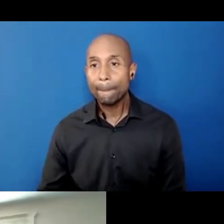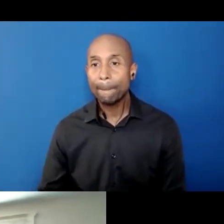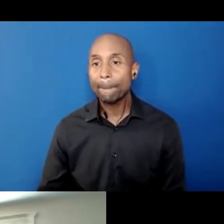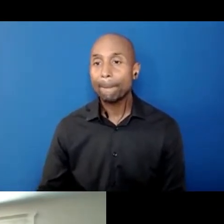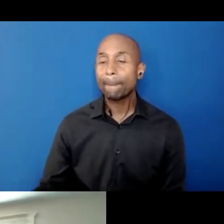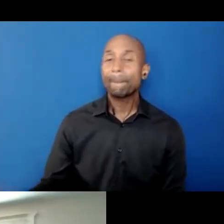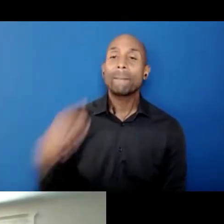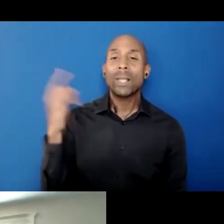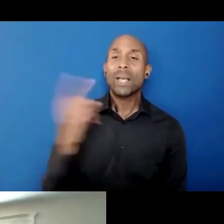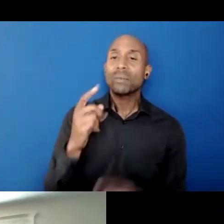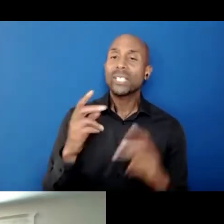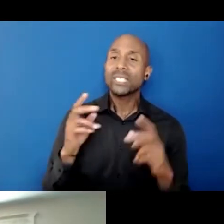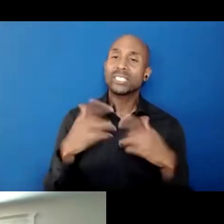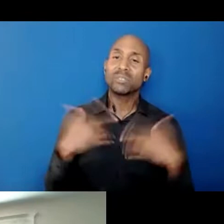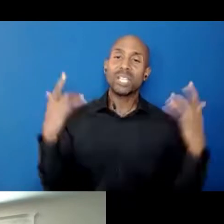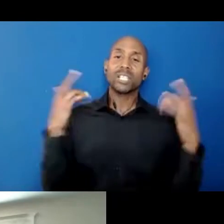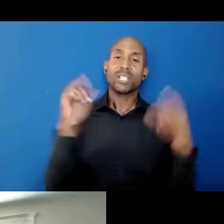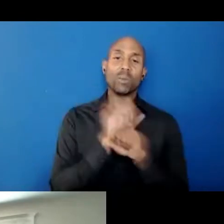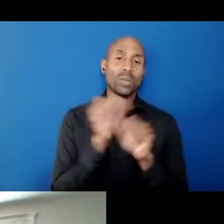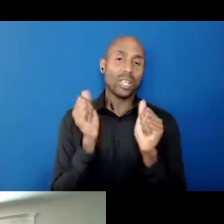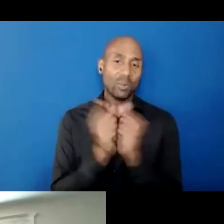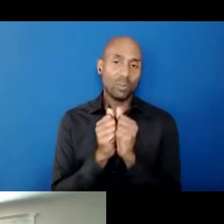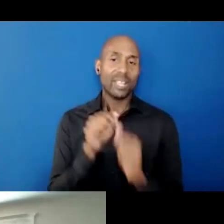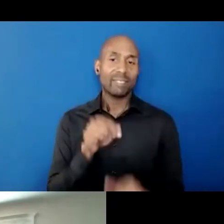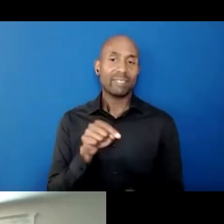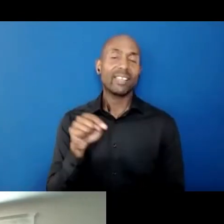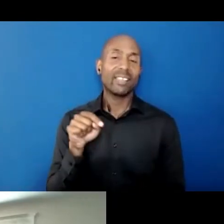always developing and refining operations,